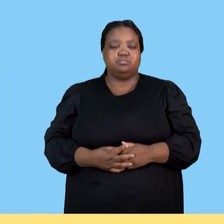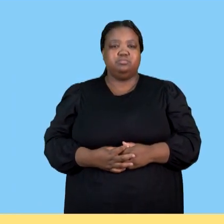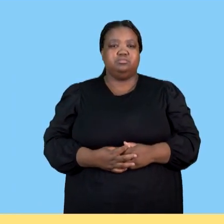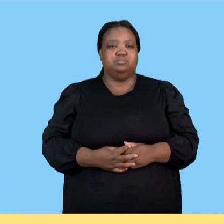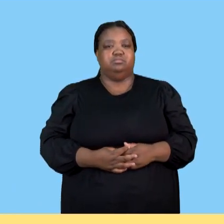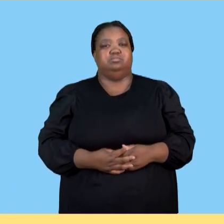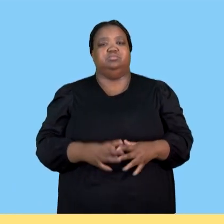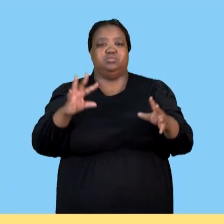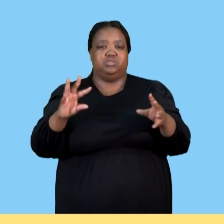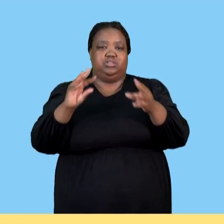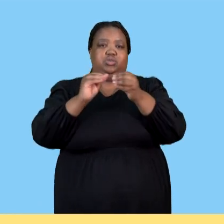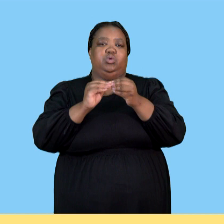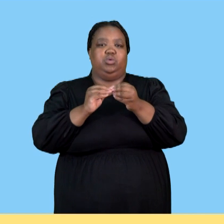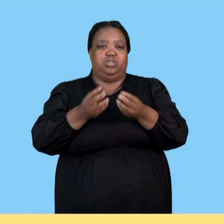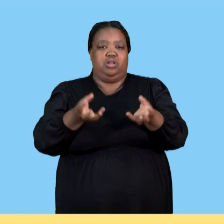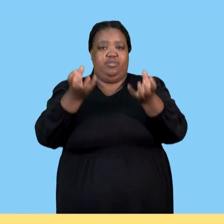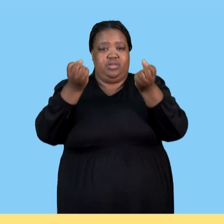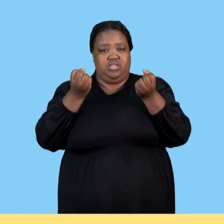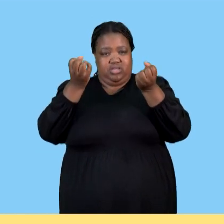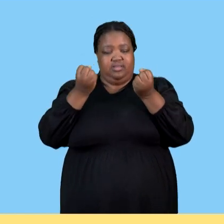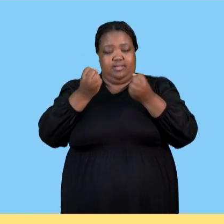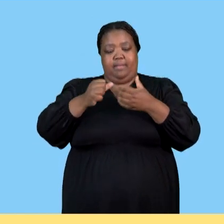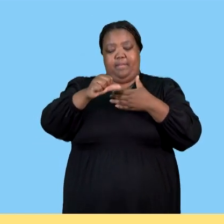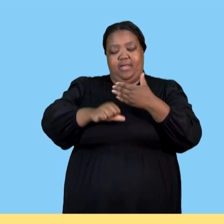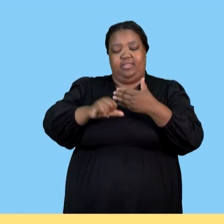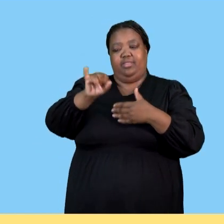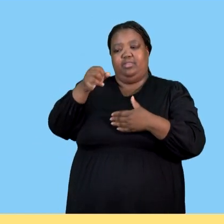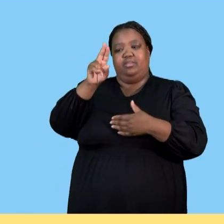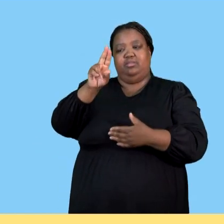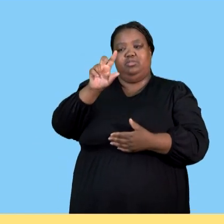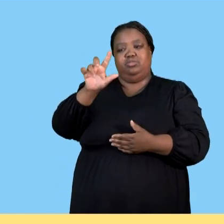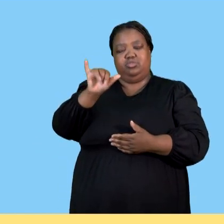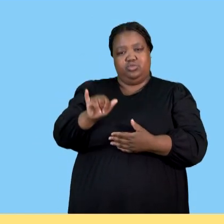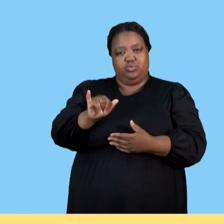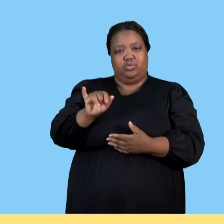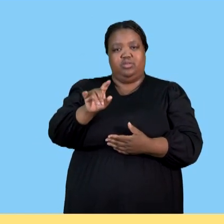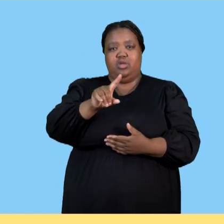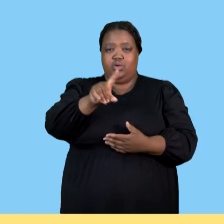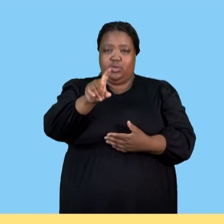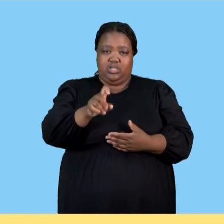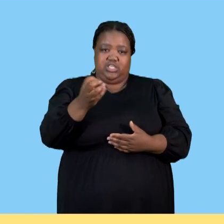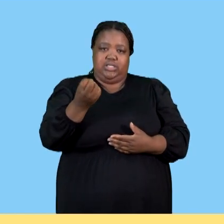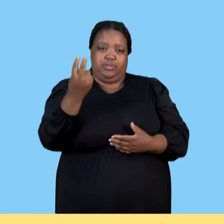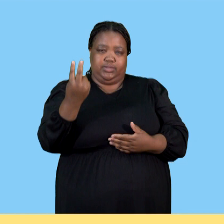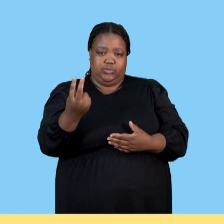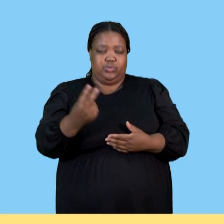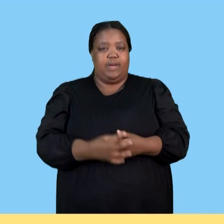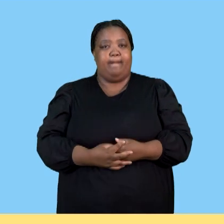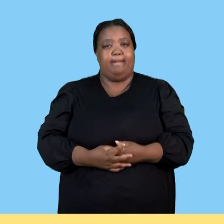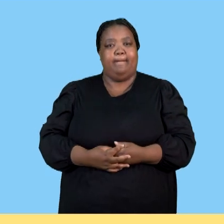87,200. That gives us total receipts for the month of July. I'll go to question number